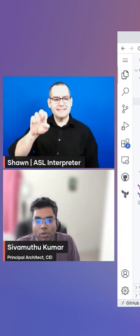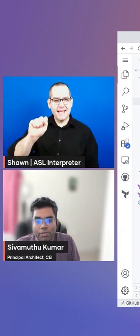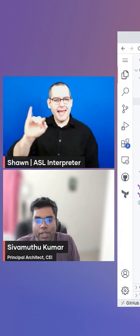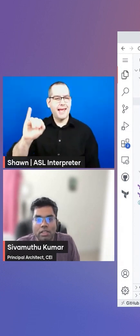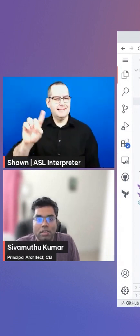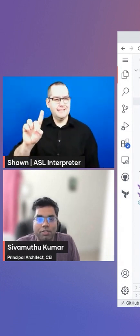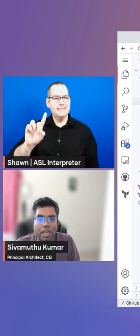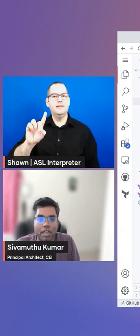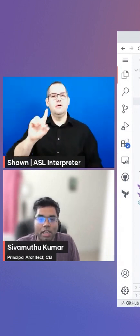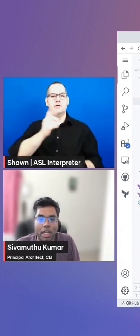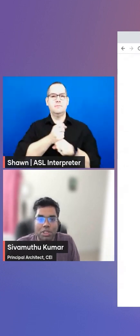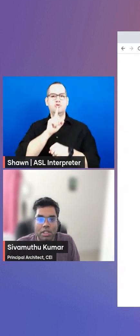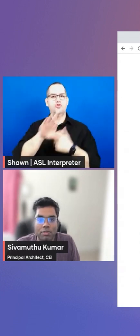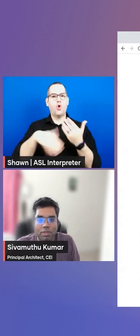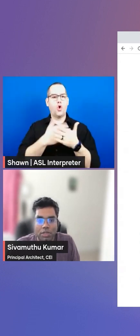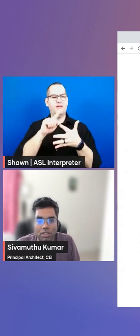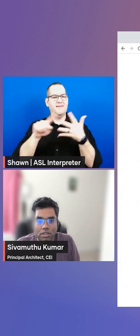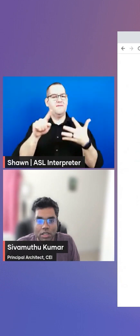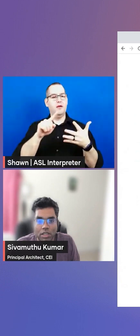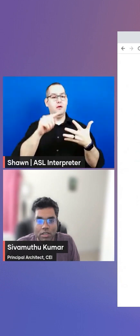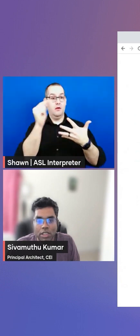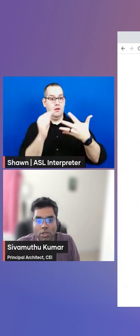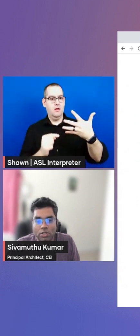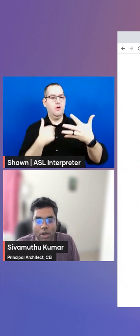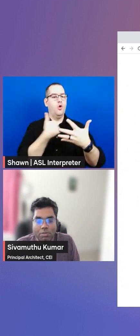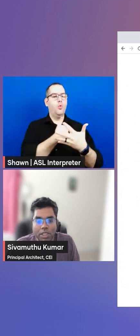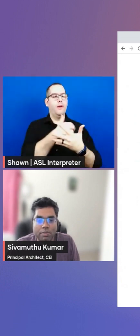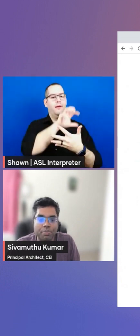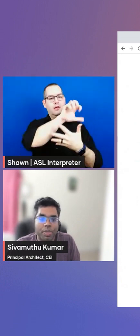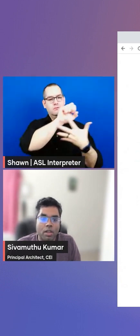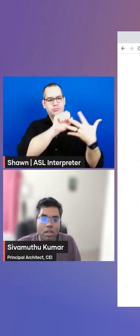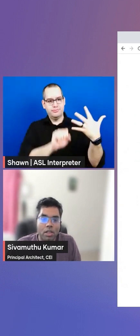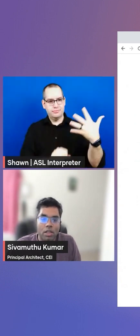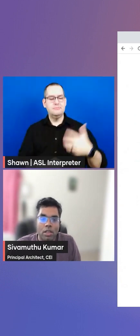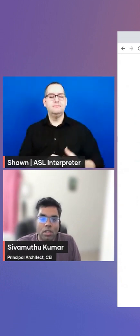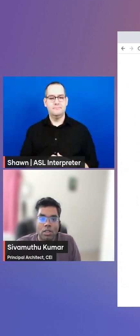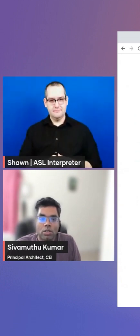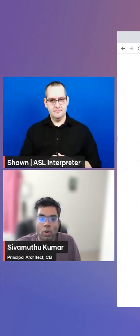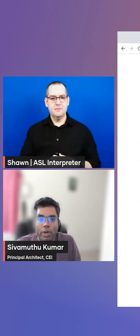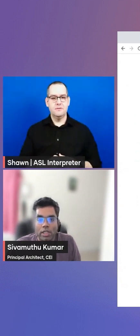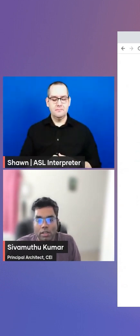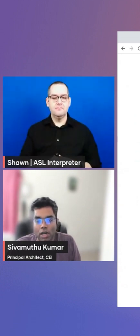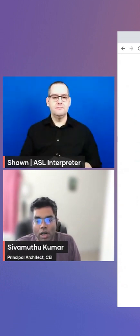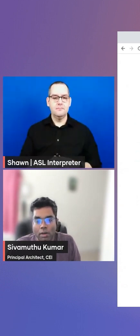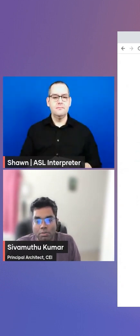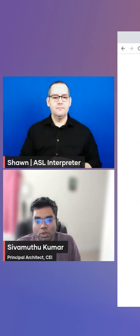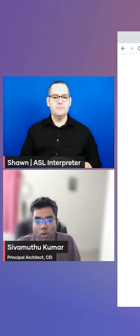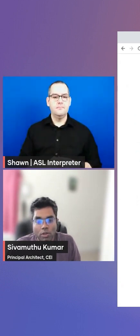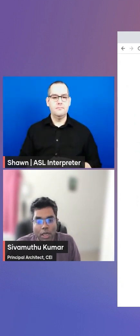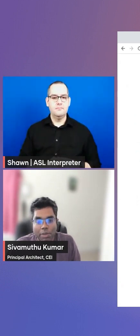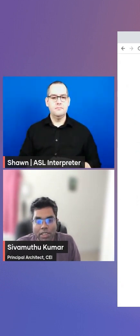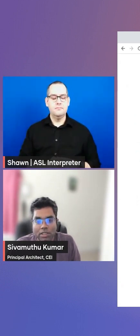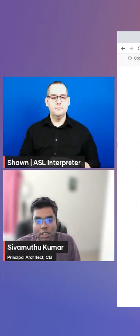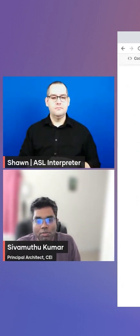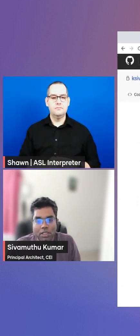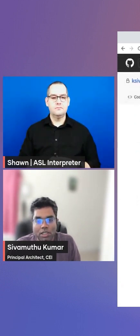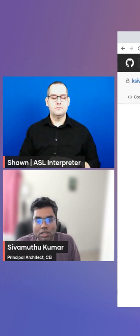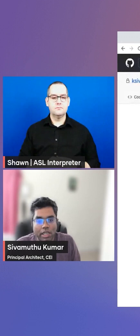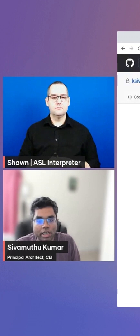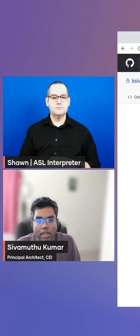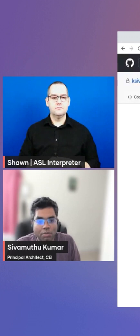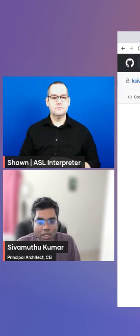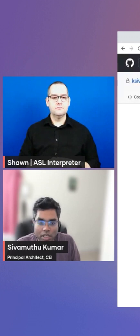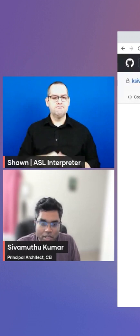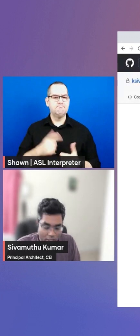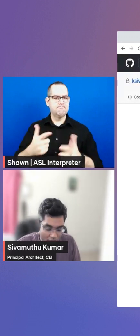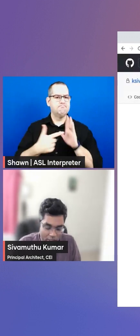different input fields we are capturing from this the issue form here. So so the application team, they just